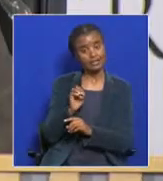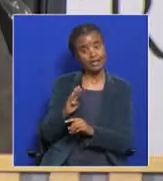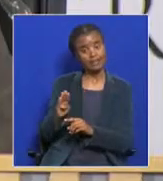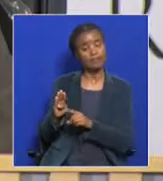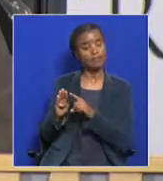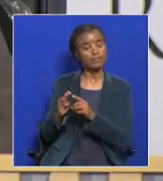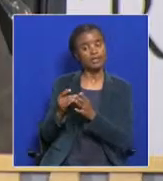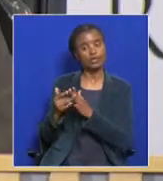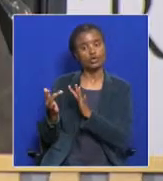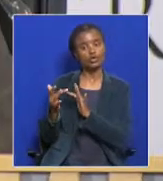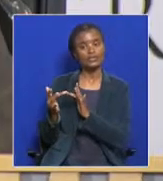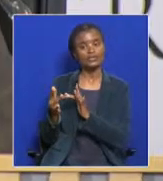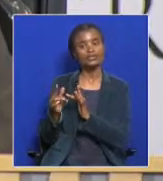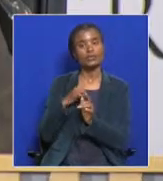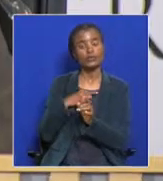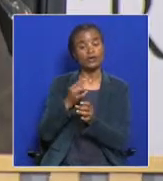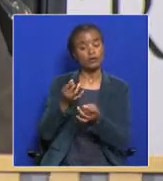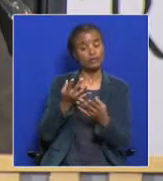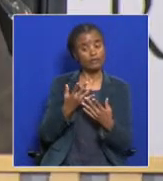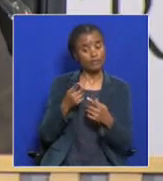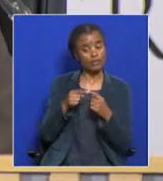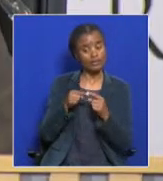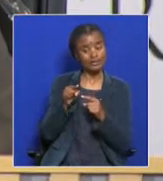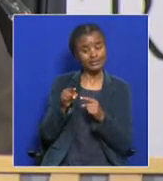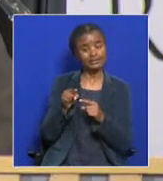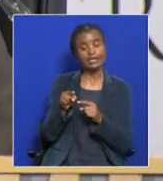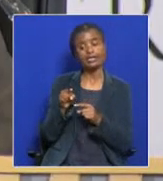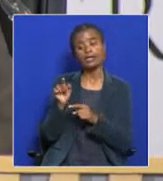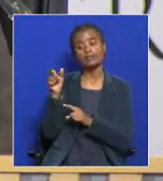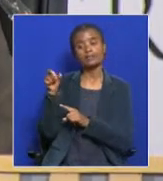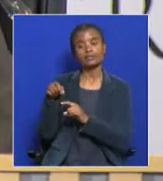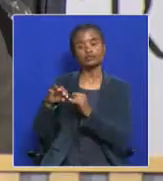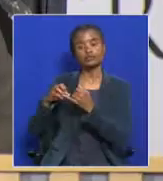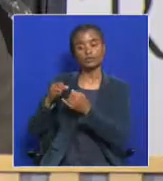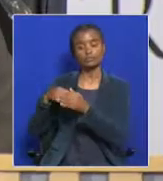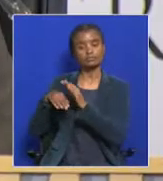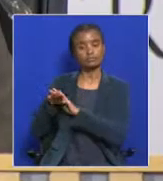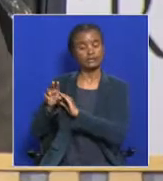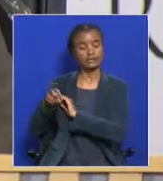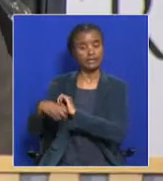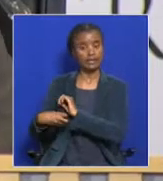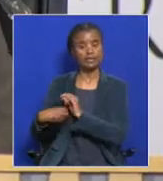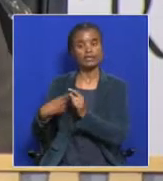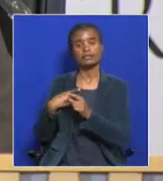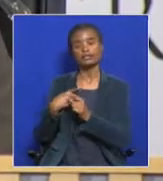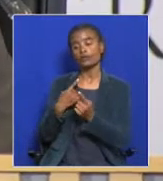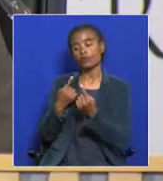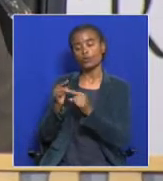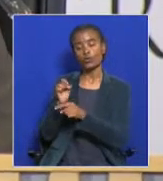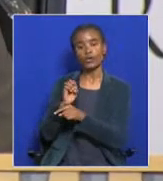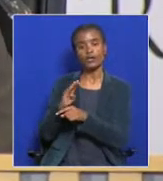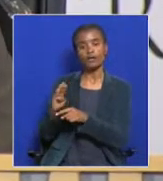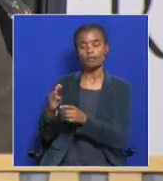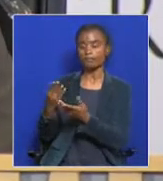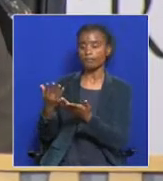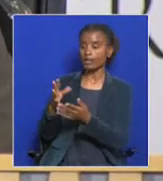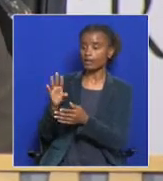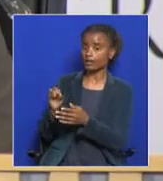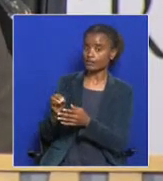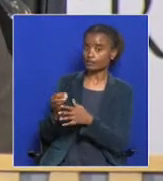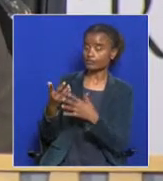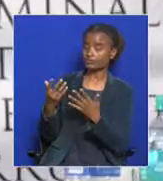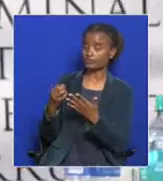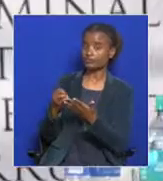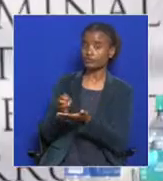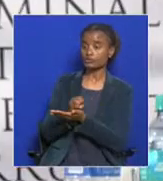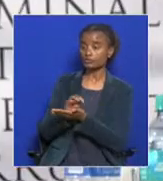break-in. Follow up with the lab to see what we can do to either dispose or destroy. He asked me to follow up with the lab, and that's what I did. Did I